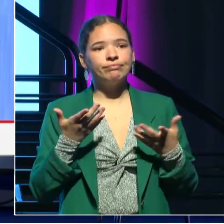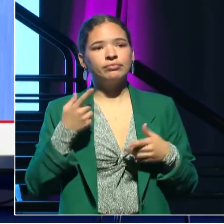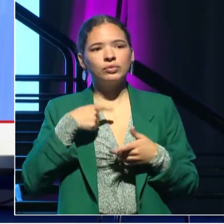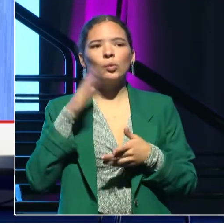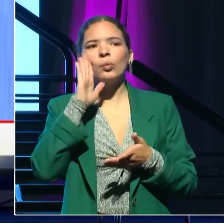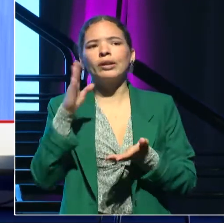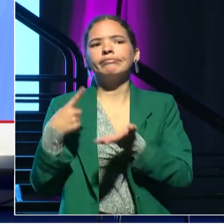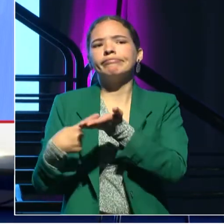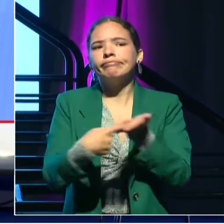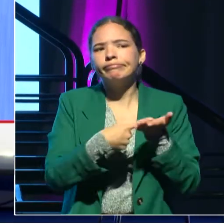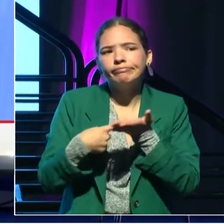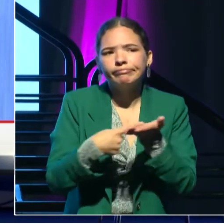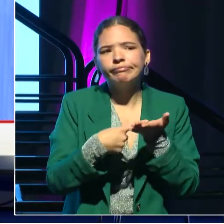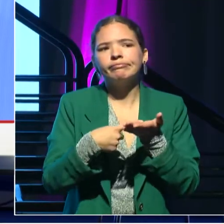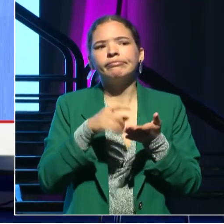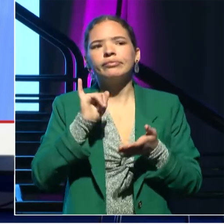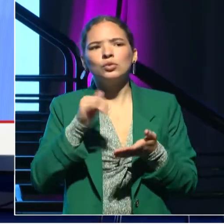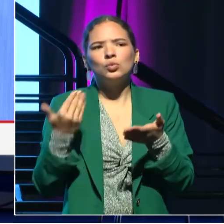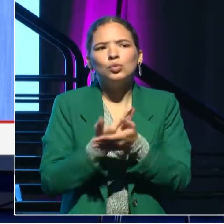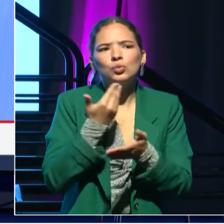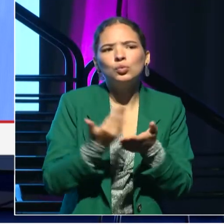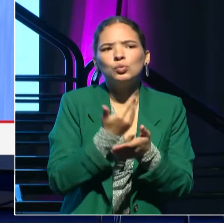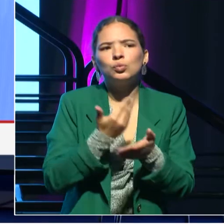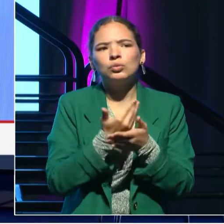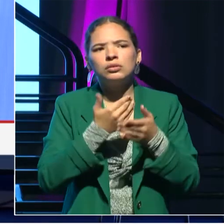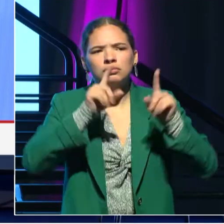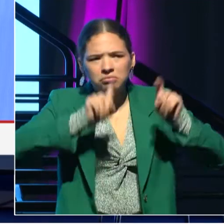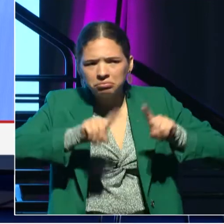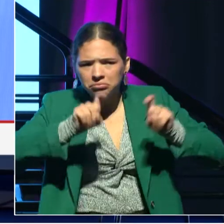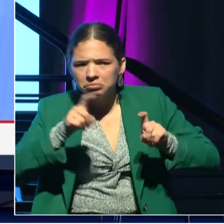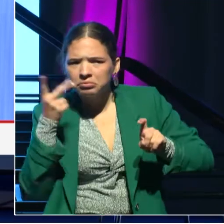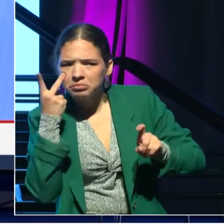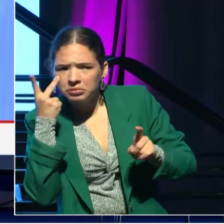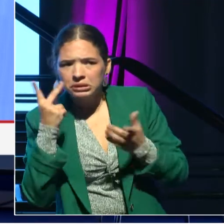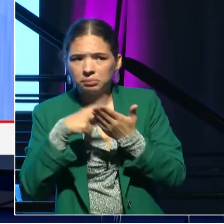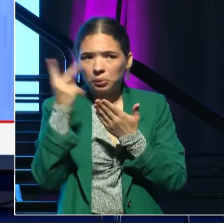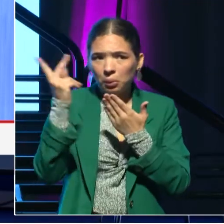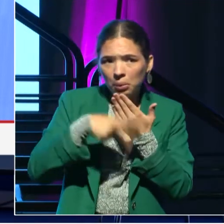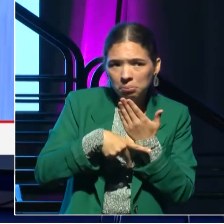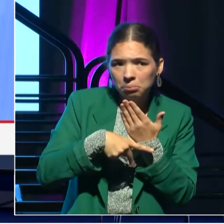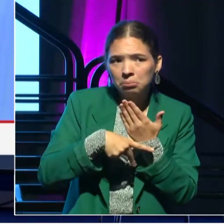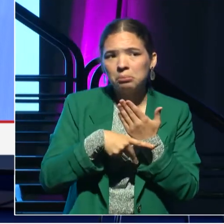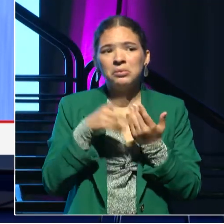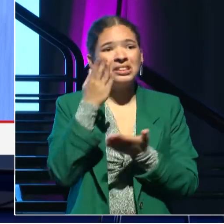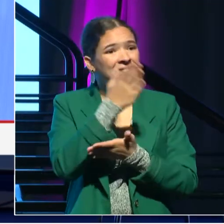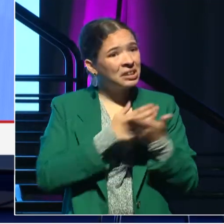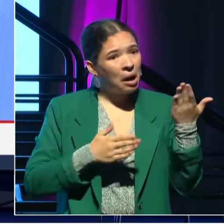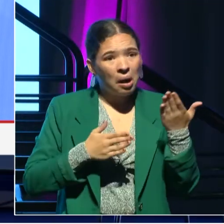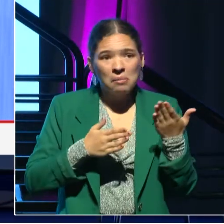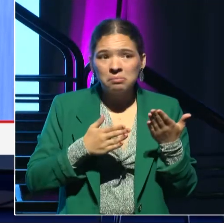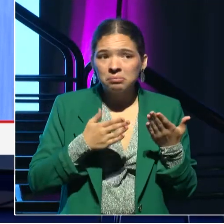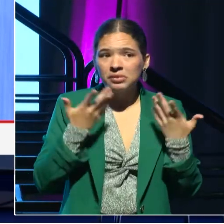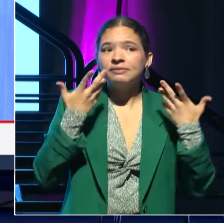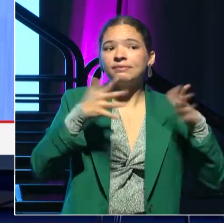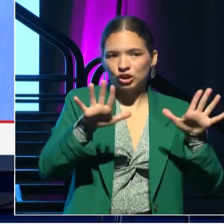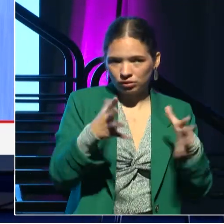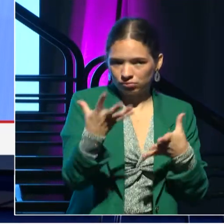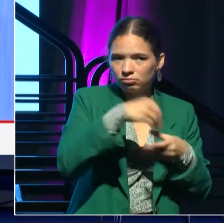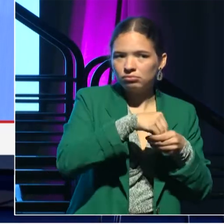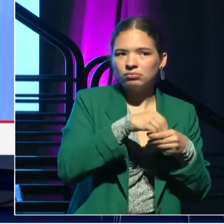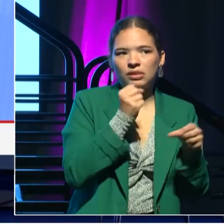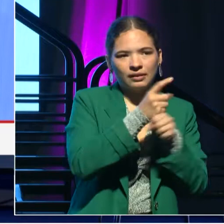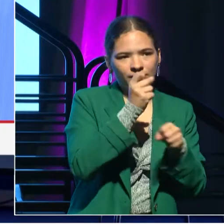pilot programs that we are instituting, and some things that we have made a part of our annual budget